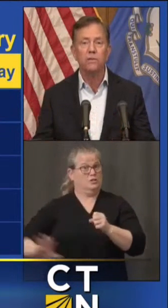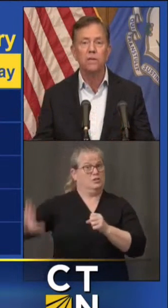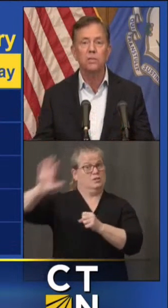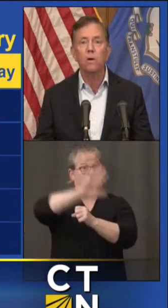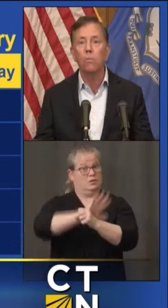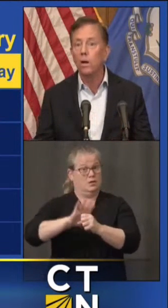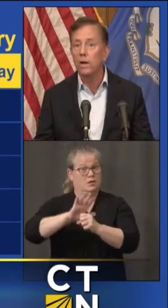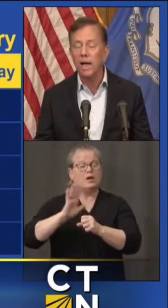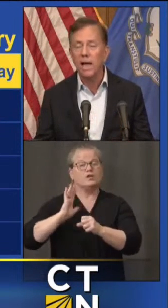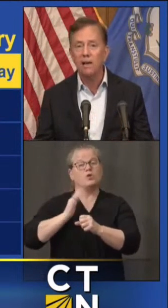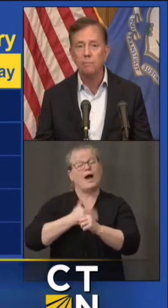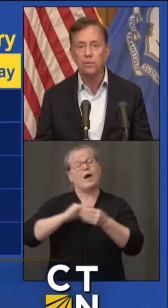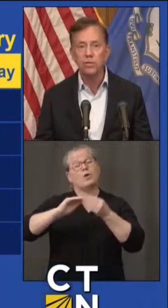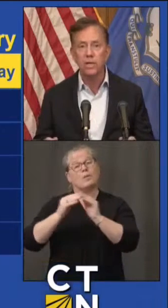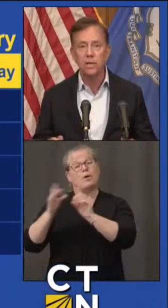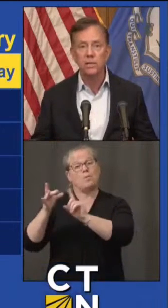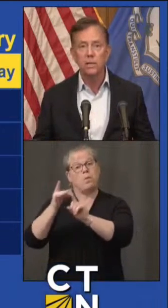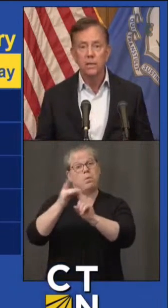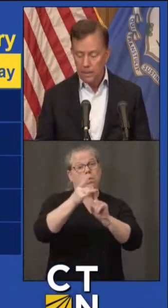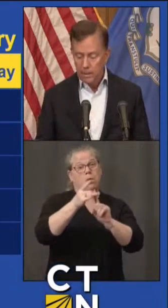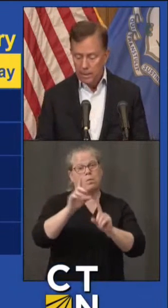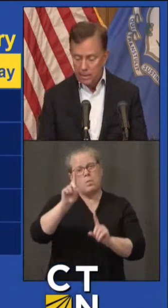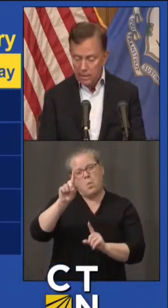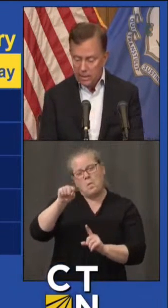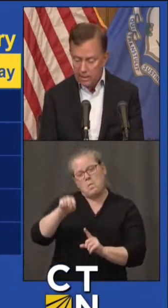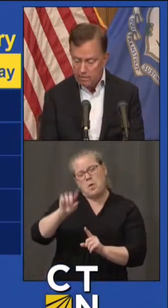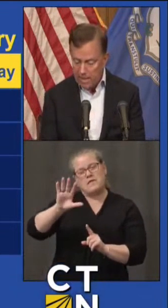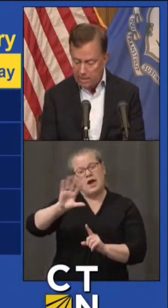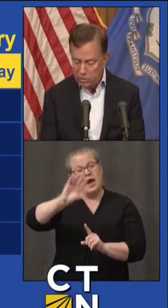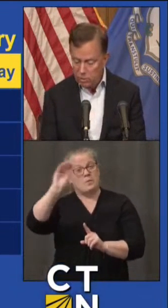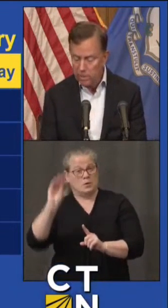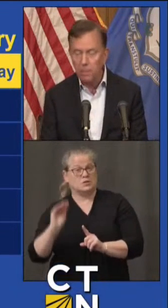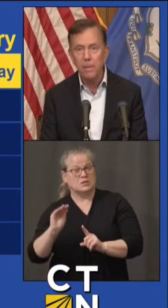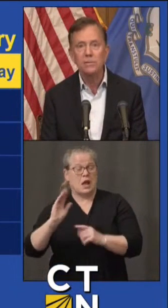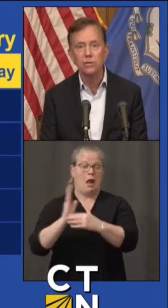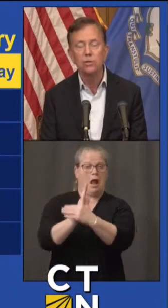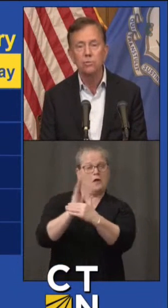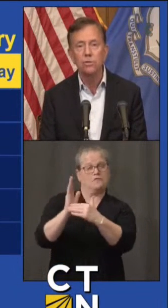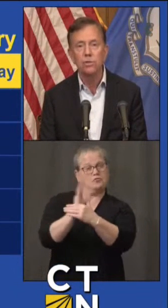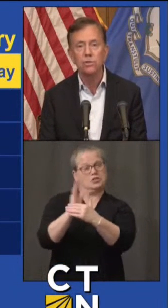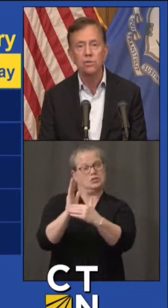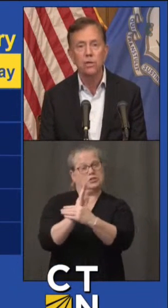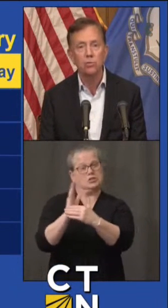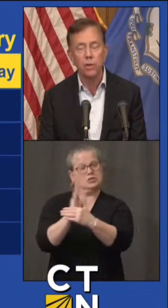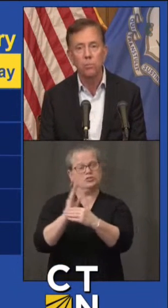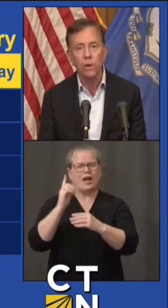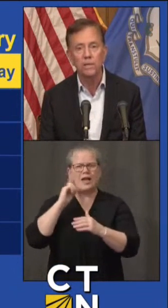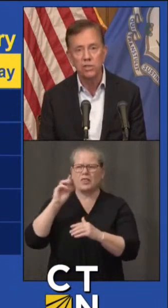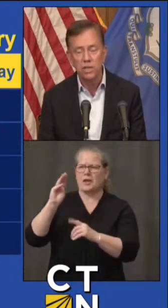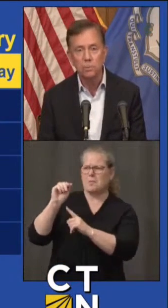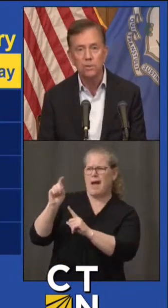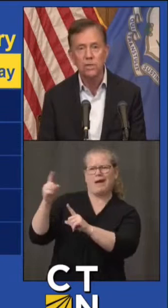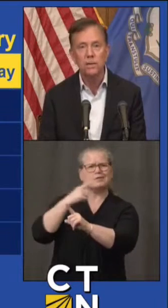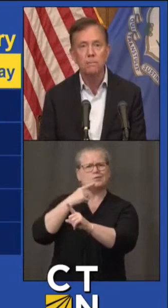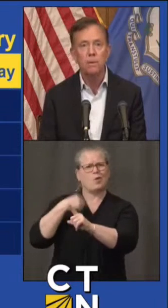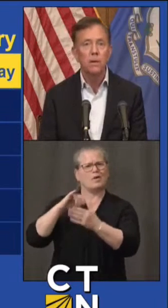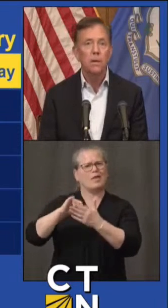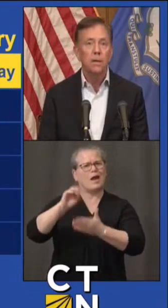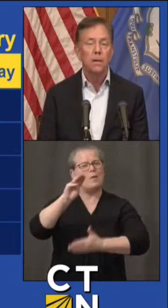positivity is about 1.5%, I think Max told me that Massachusetts is at